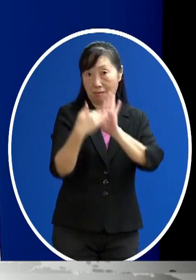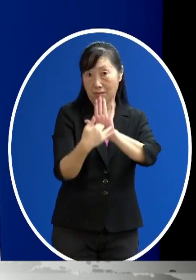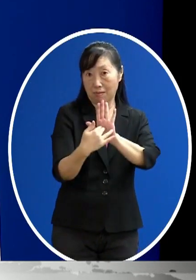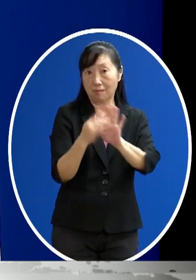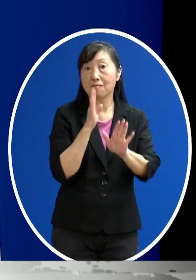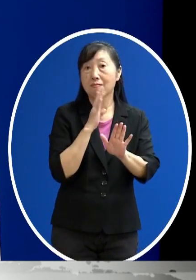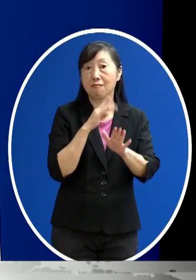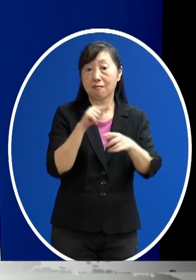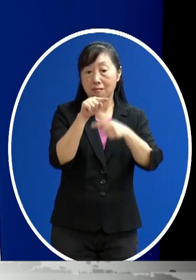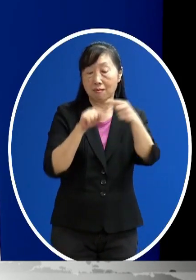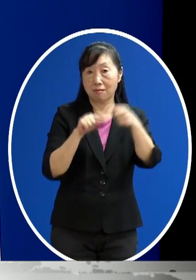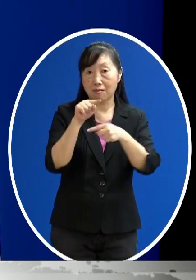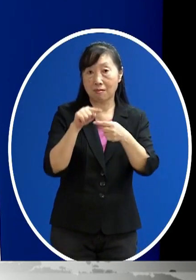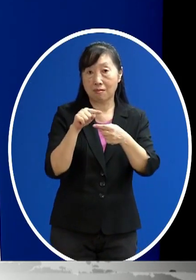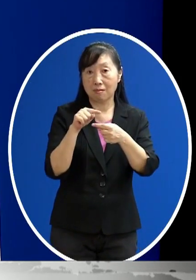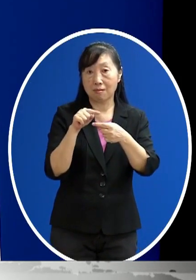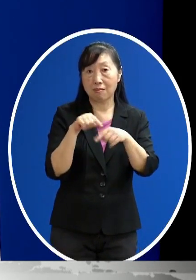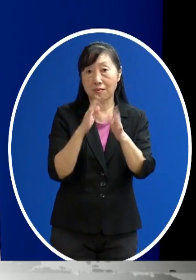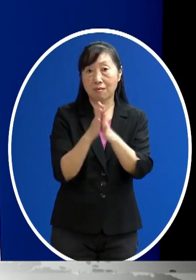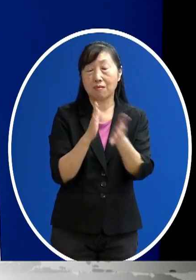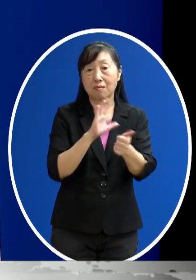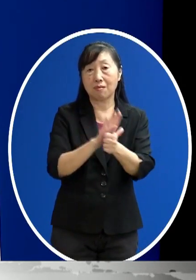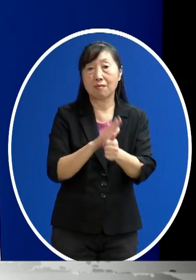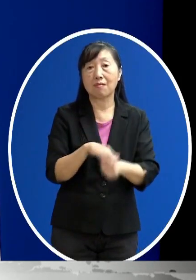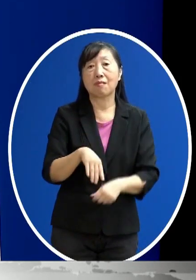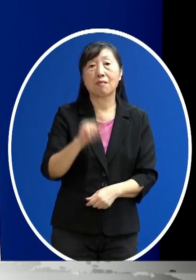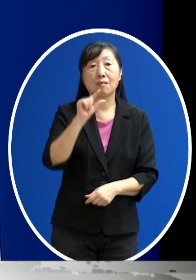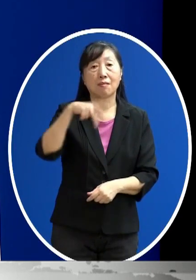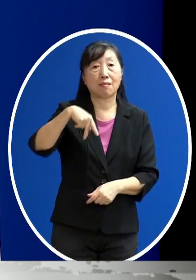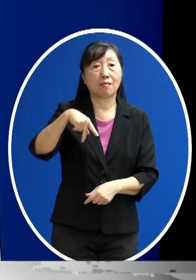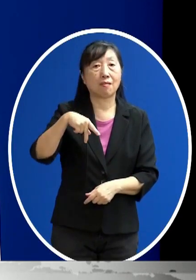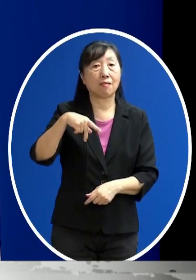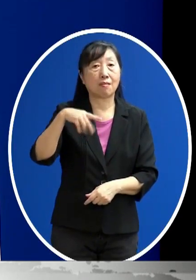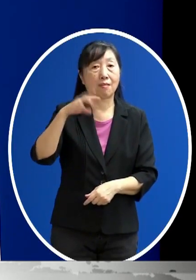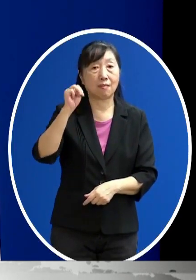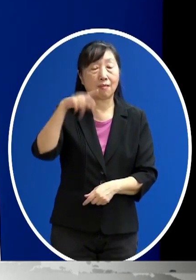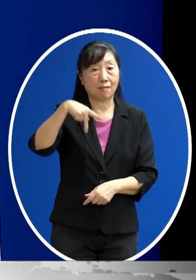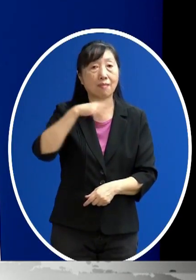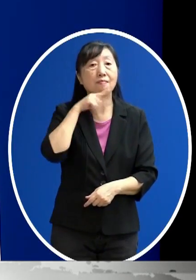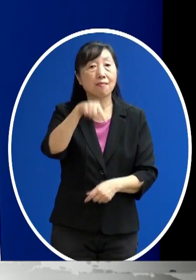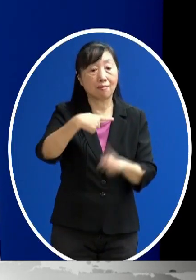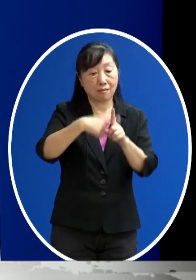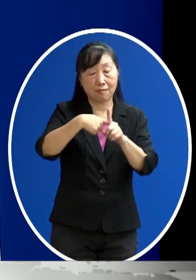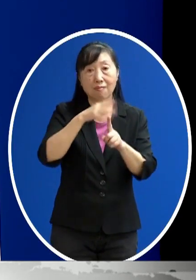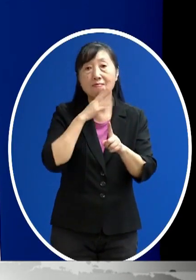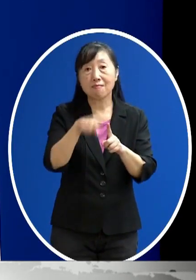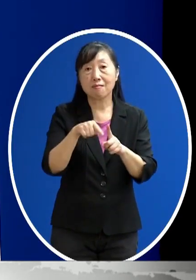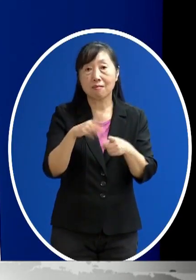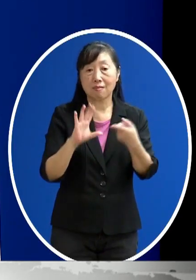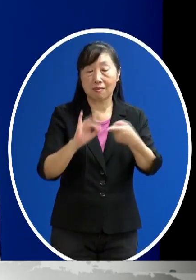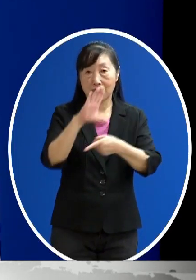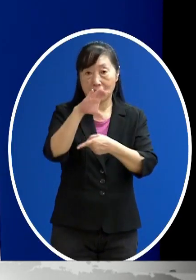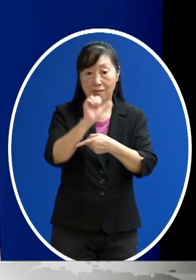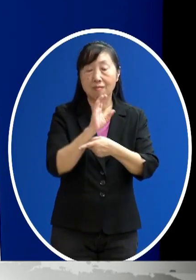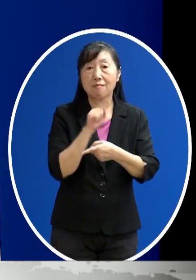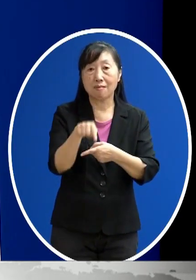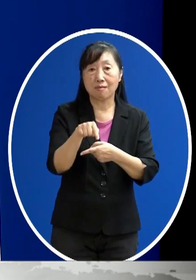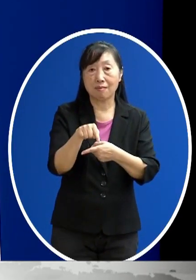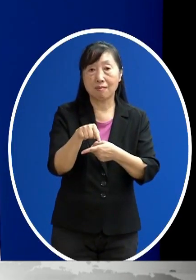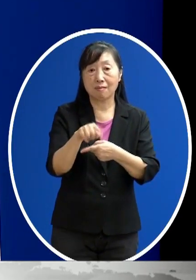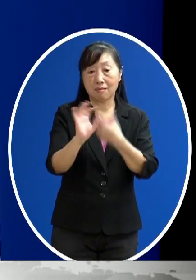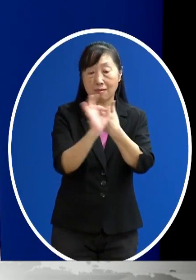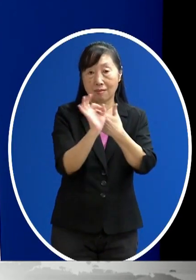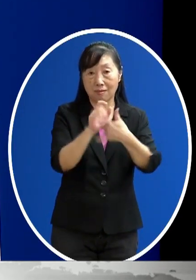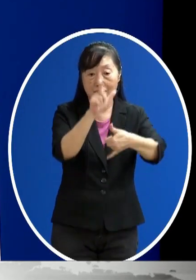Medigen and AstraZeneca was 3.4 with a 95% confidence interval. That ratio is far greater than the